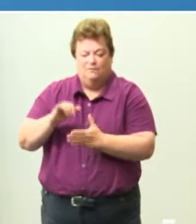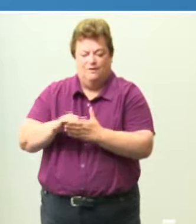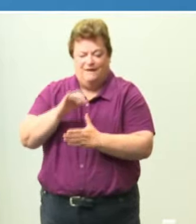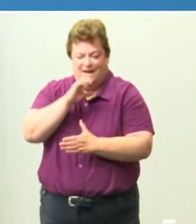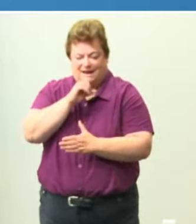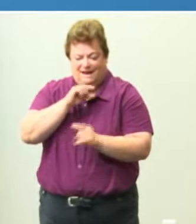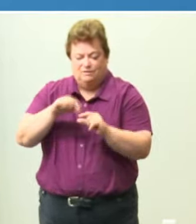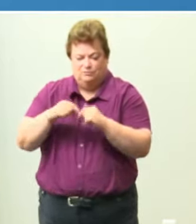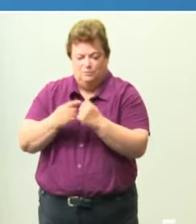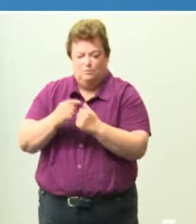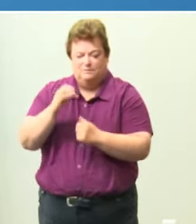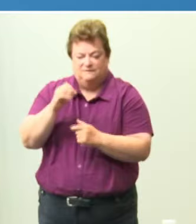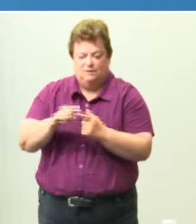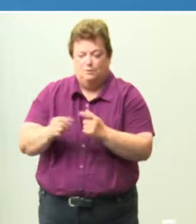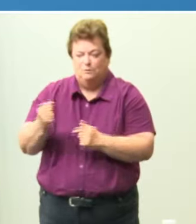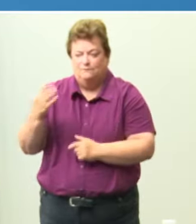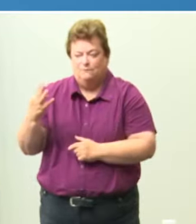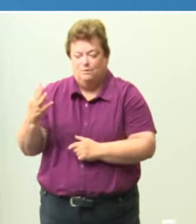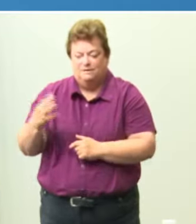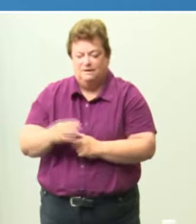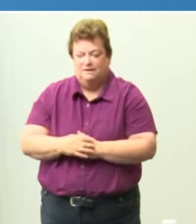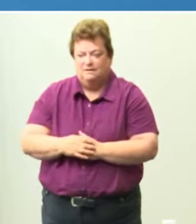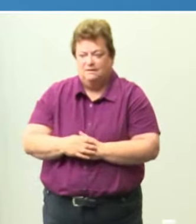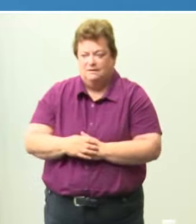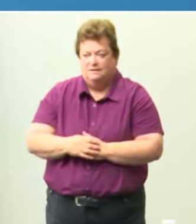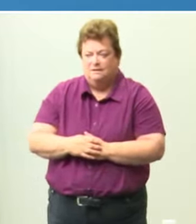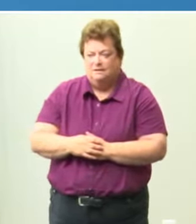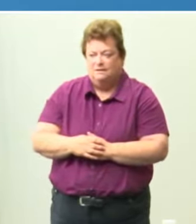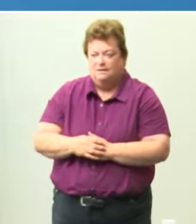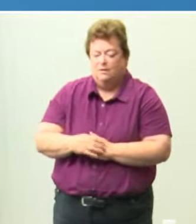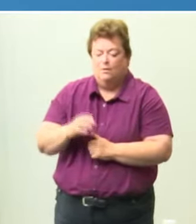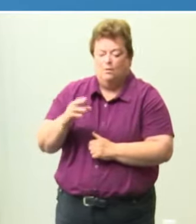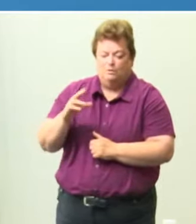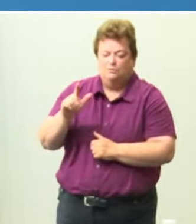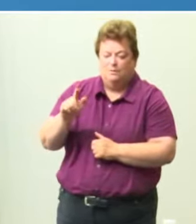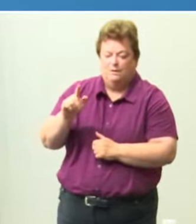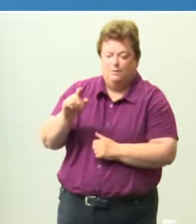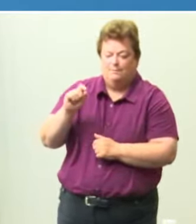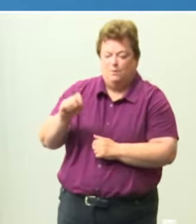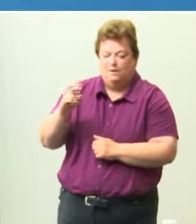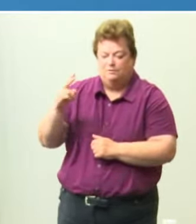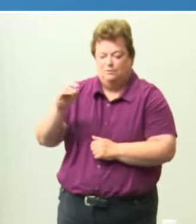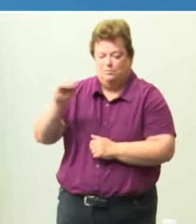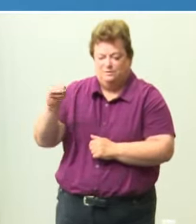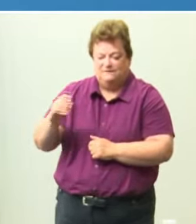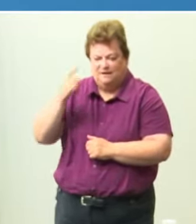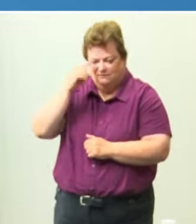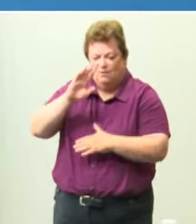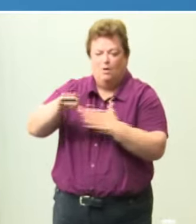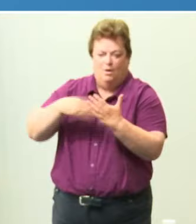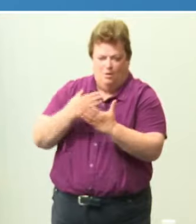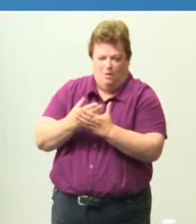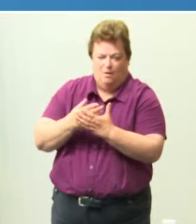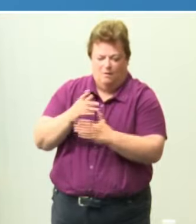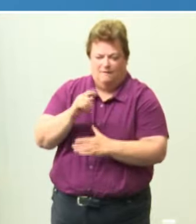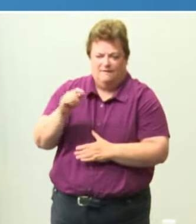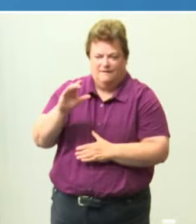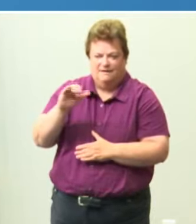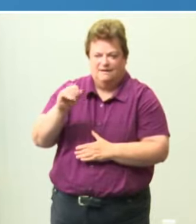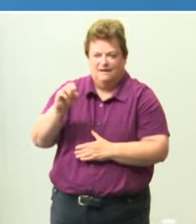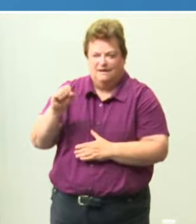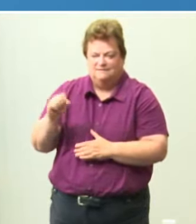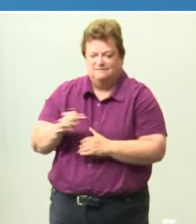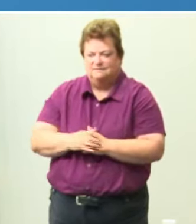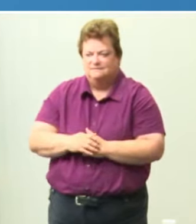14 age group, or 21.2% of the cases are in that younger age groups.